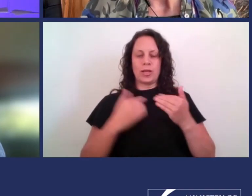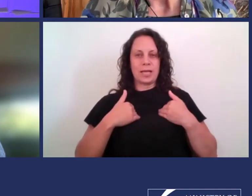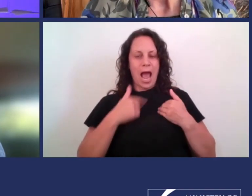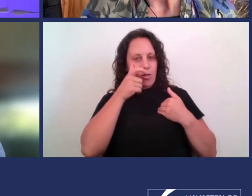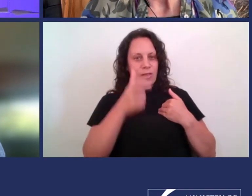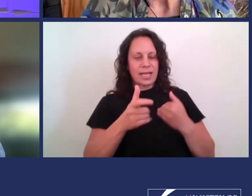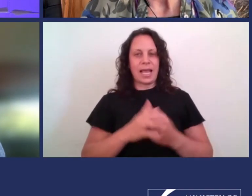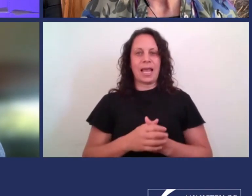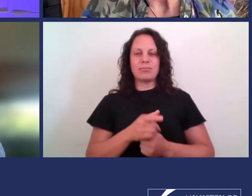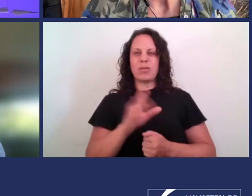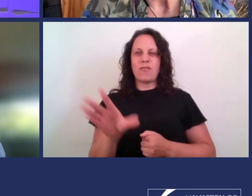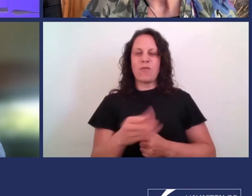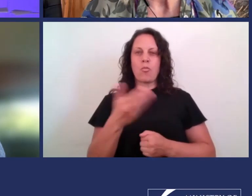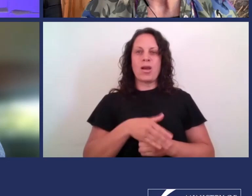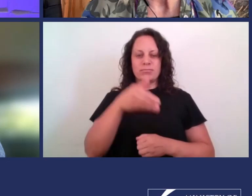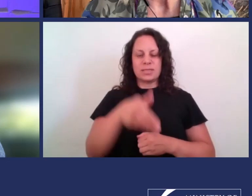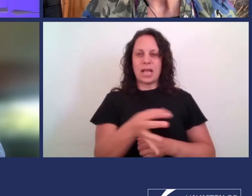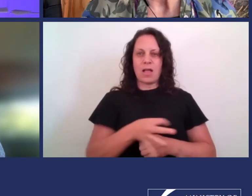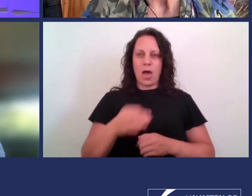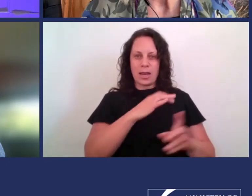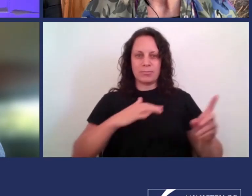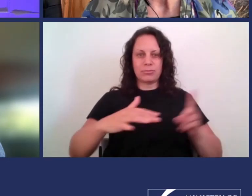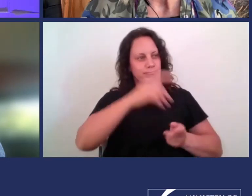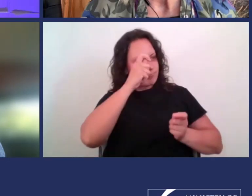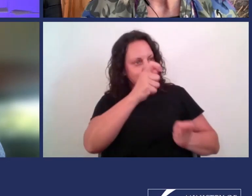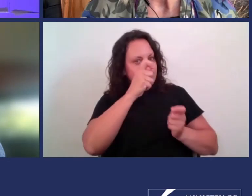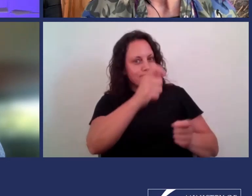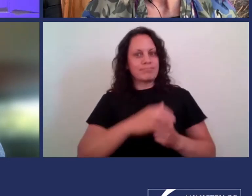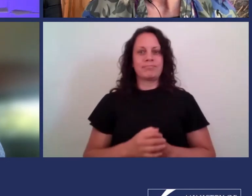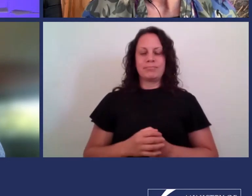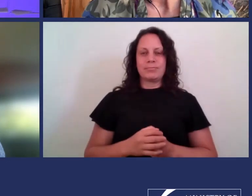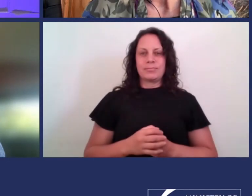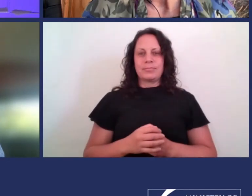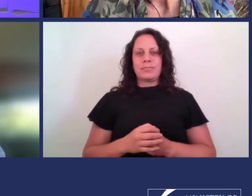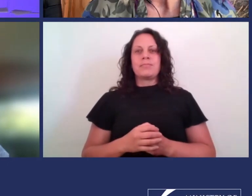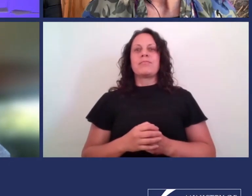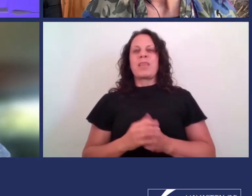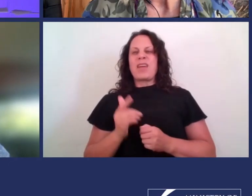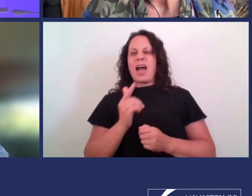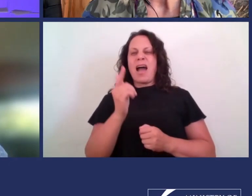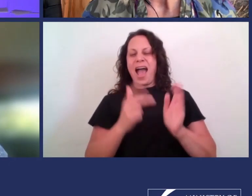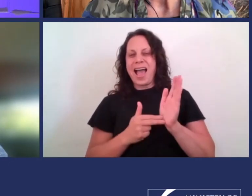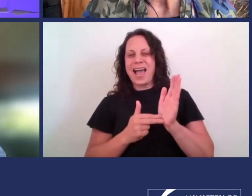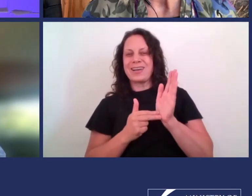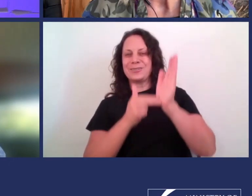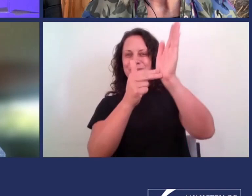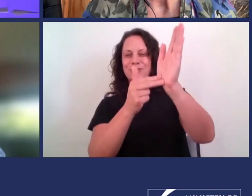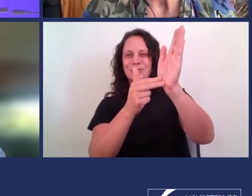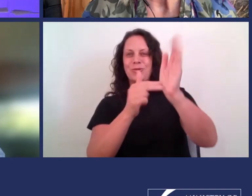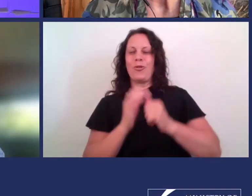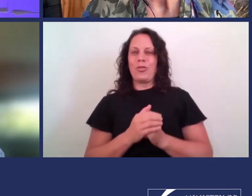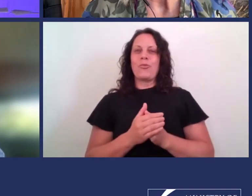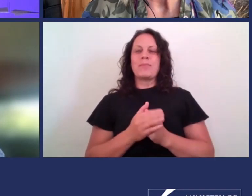ia no Ngaitahu, tēnā koe te tuakana. Further north, no Manua me Pua I Savai,